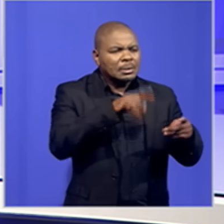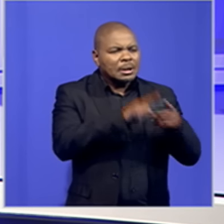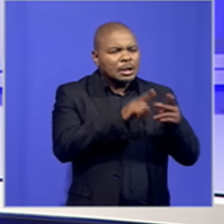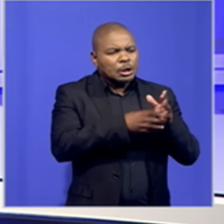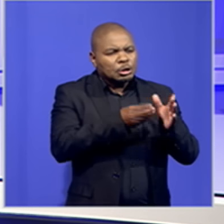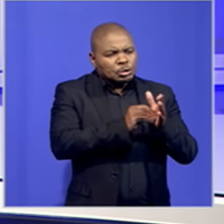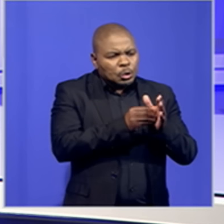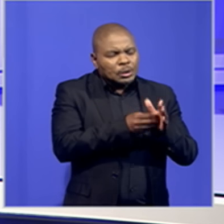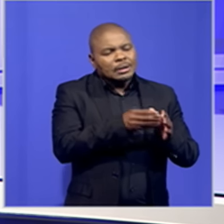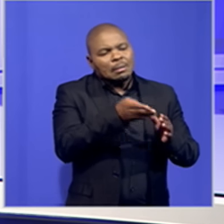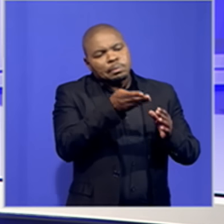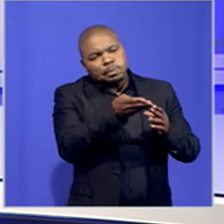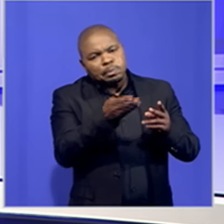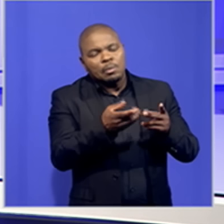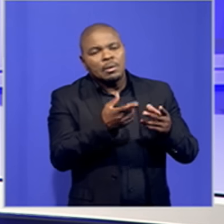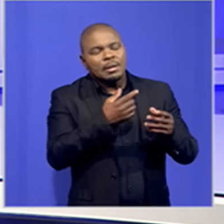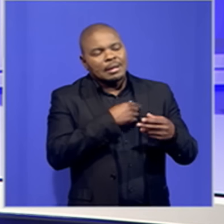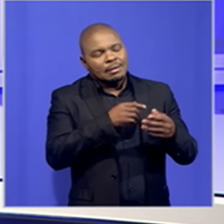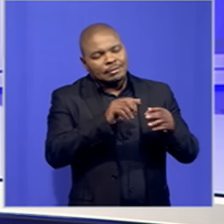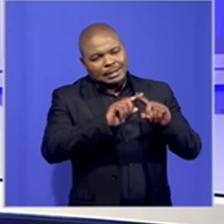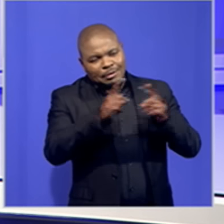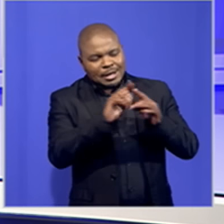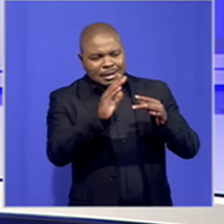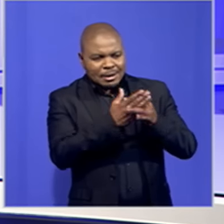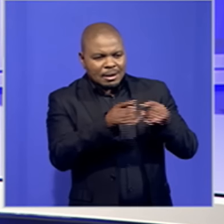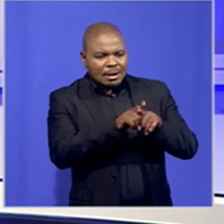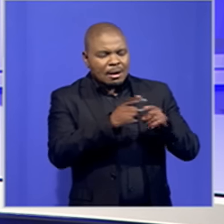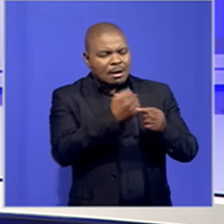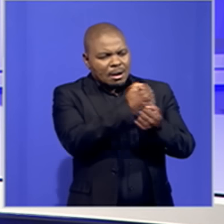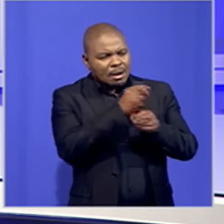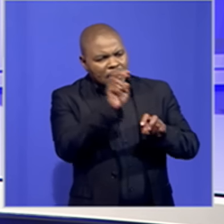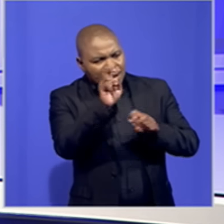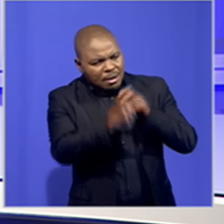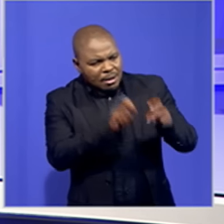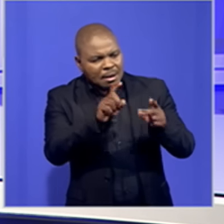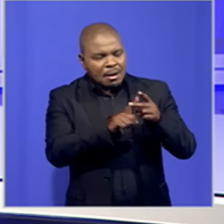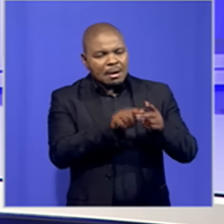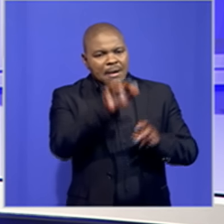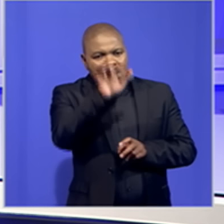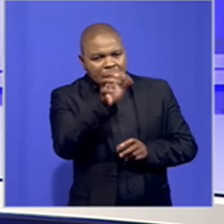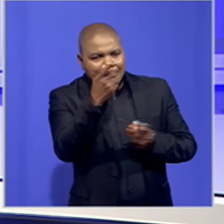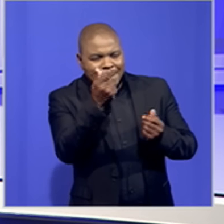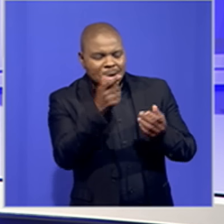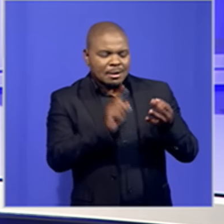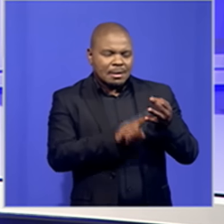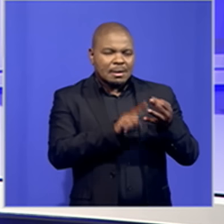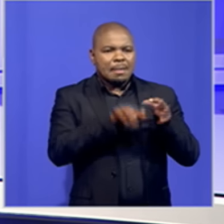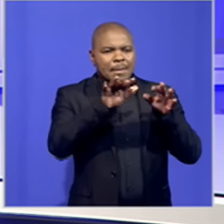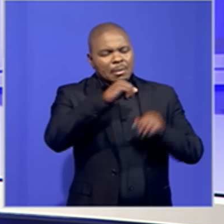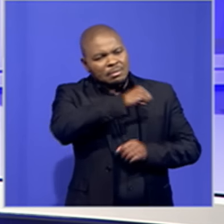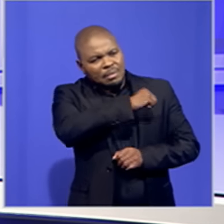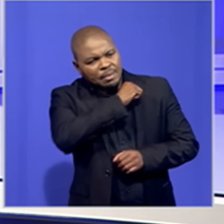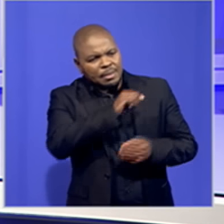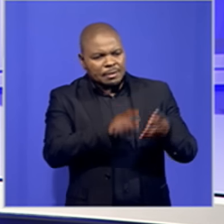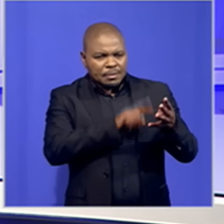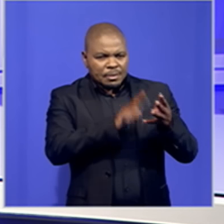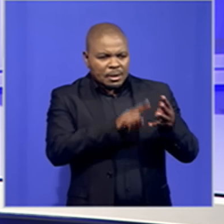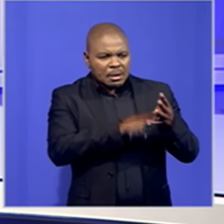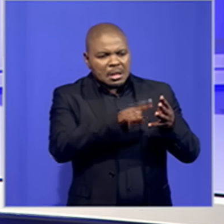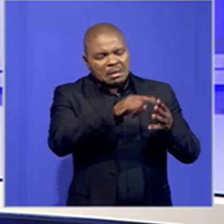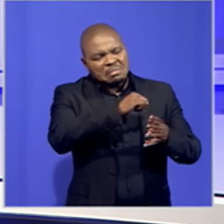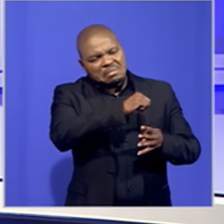neng a latofadiwa ka bonenwe mo dikgetsing tse di akaretsang go utswa diteraka go batla madi ka dikgoka go gapa batho ga mmogo le go ba